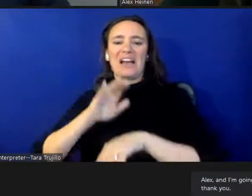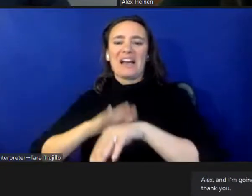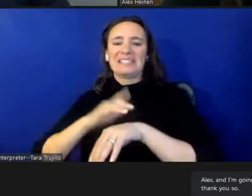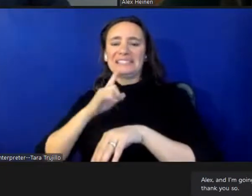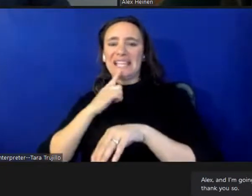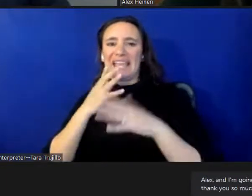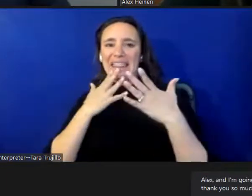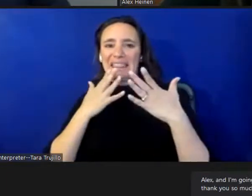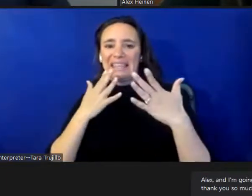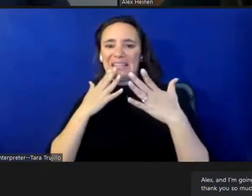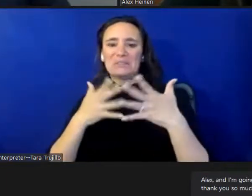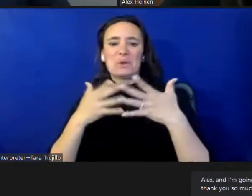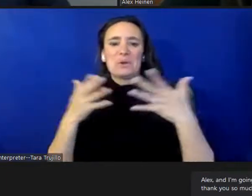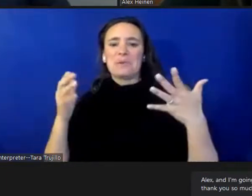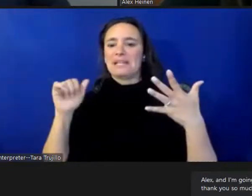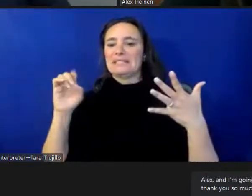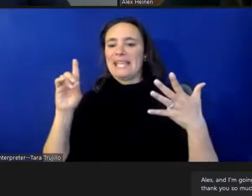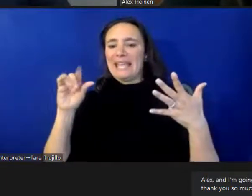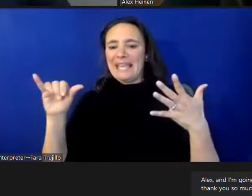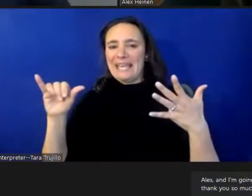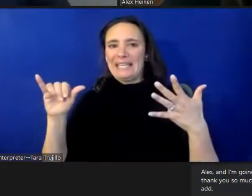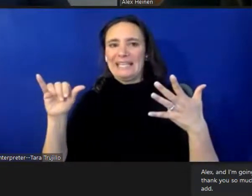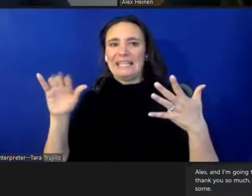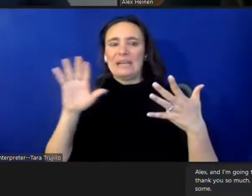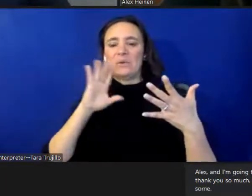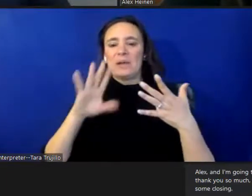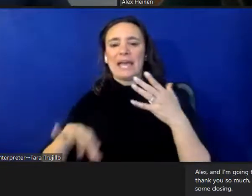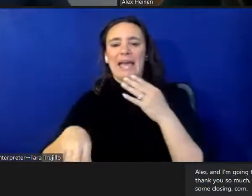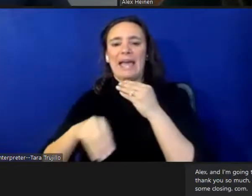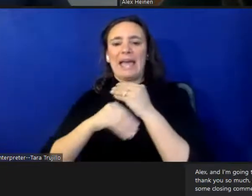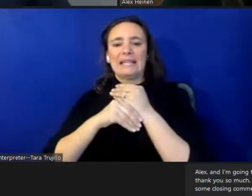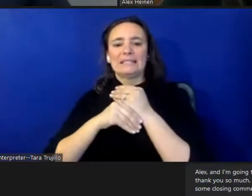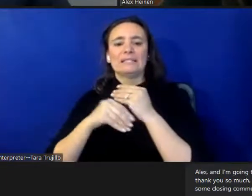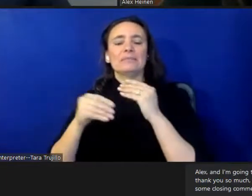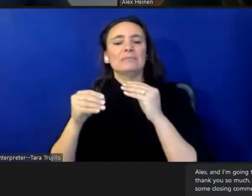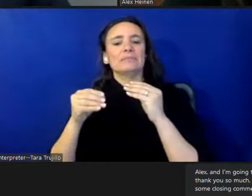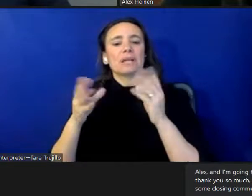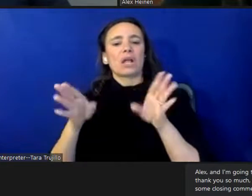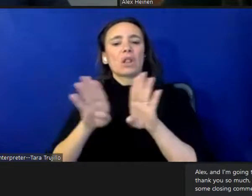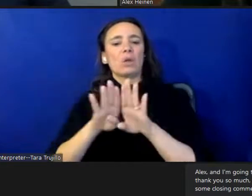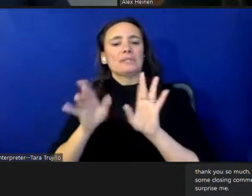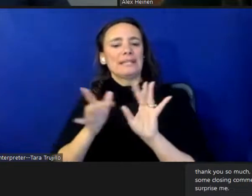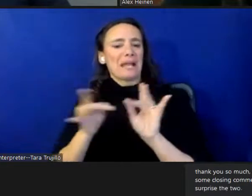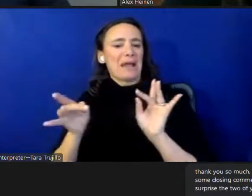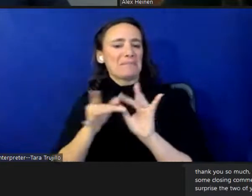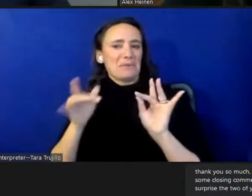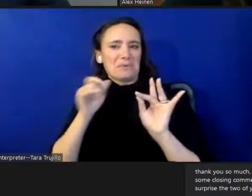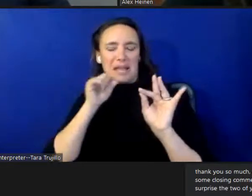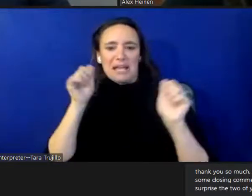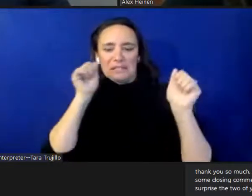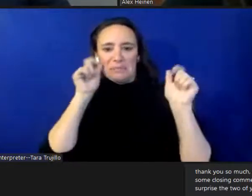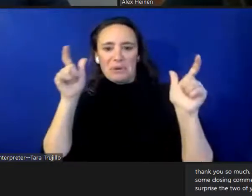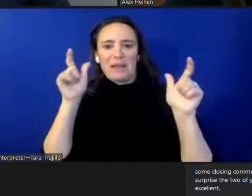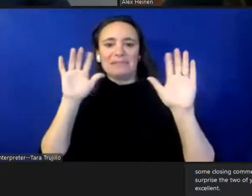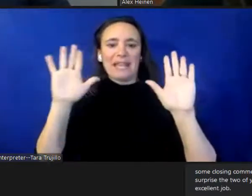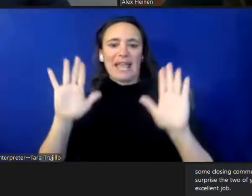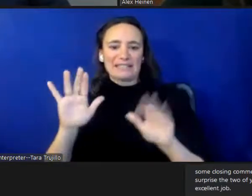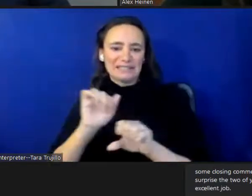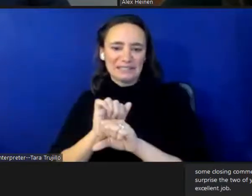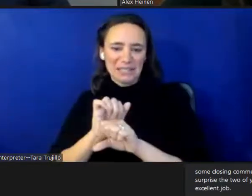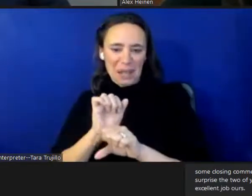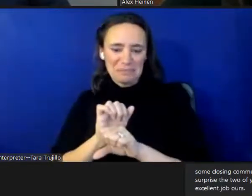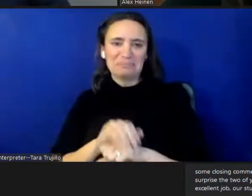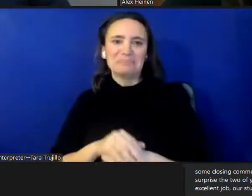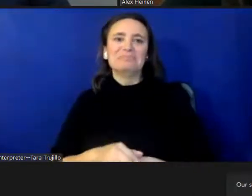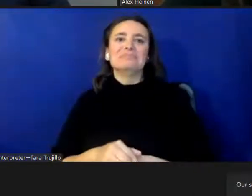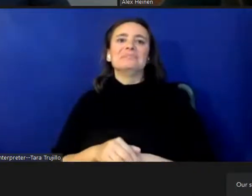so much, Andy. And I'm going to add some closing comments. So I hope I didn't surprise the two of you. You've done an excellent job. Our